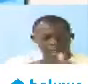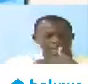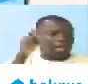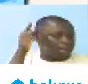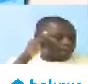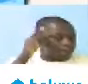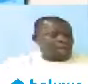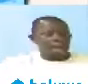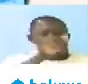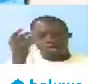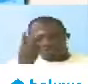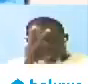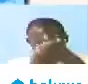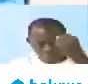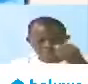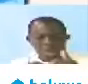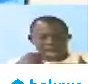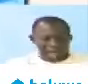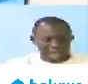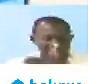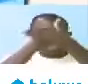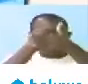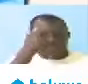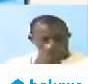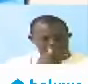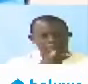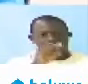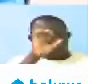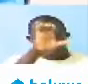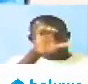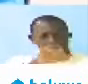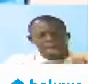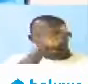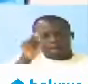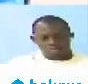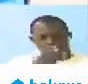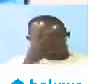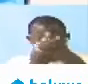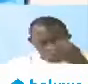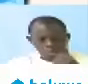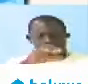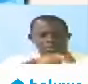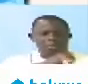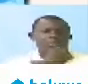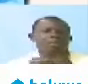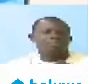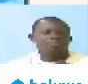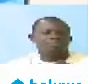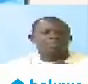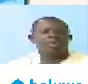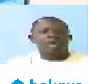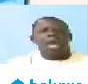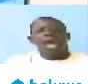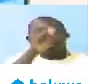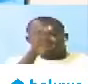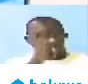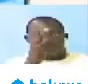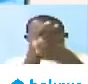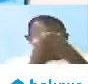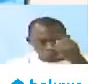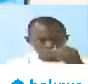you both attacked Gambia. And you were both caught. Yes. You were